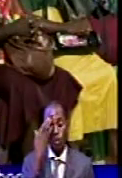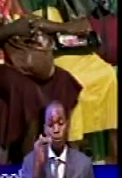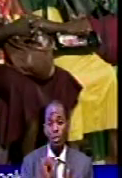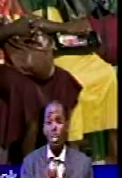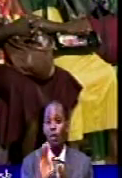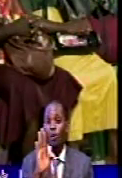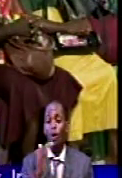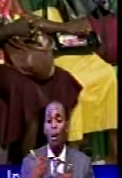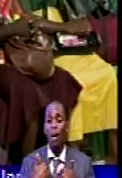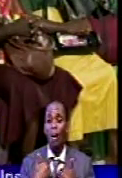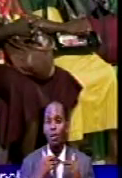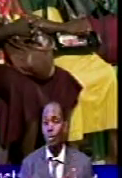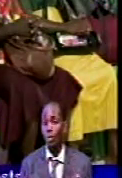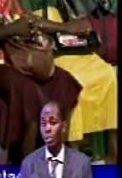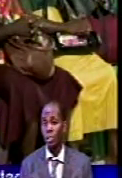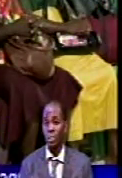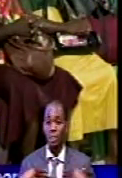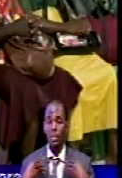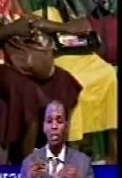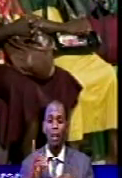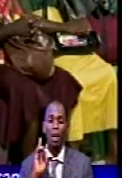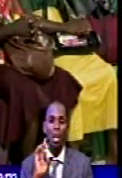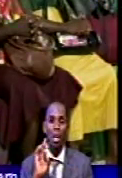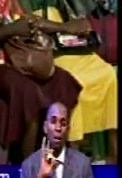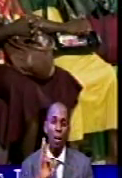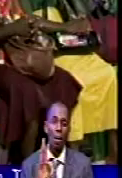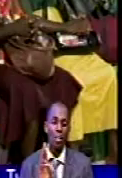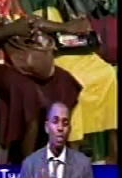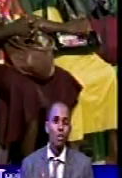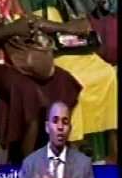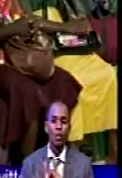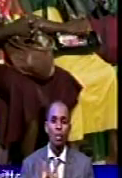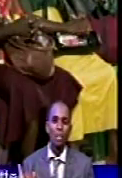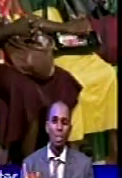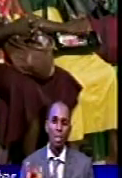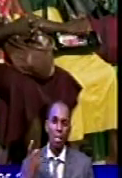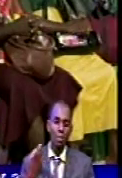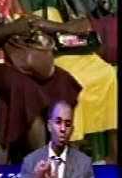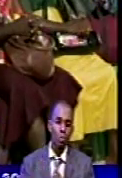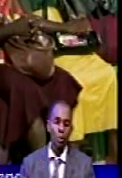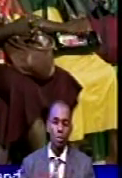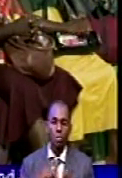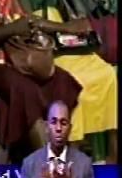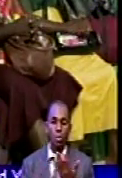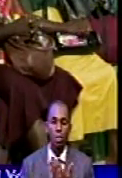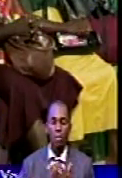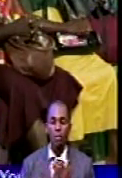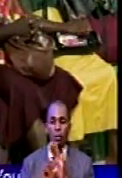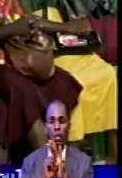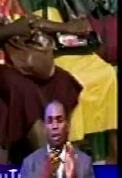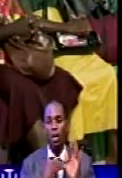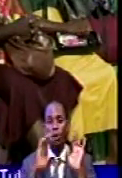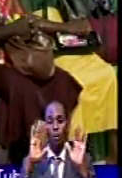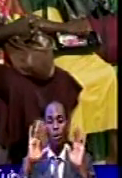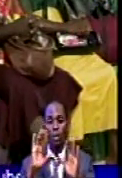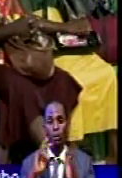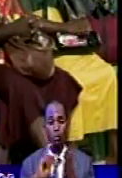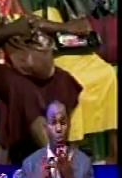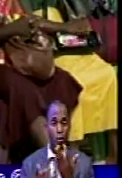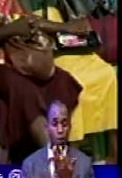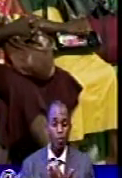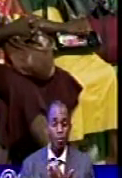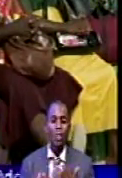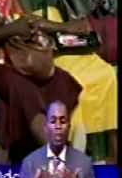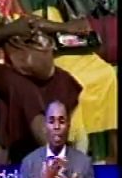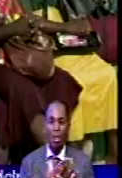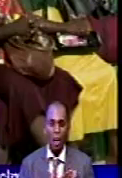attacks. Another sister was delivered from urinary tract infection.